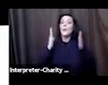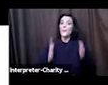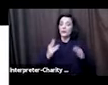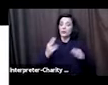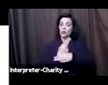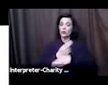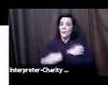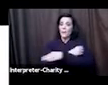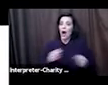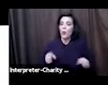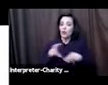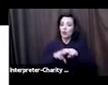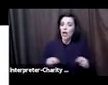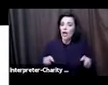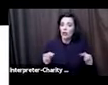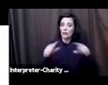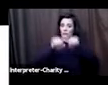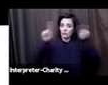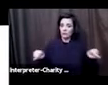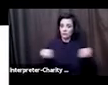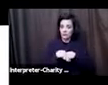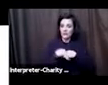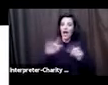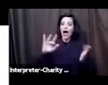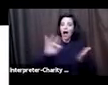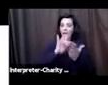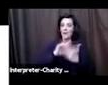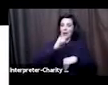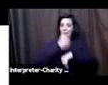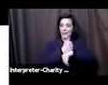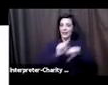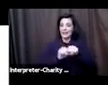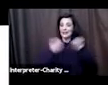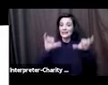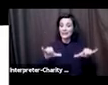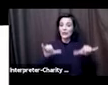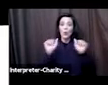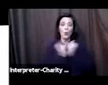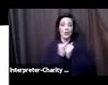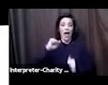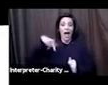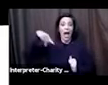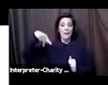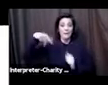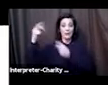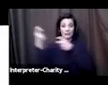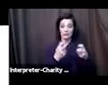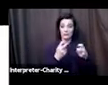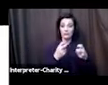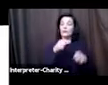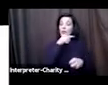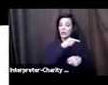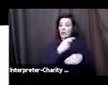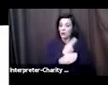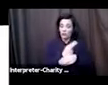he's using or trialing out a iPad-based system with an app. And in his particular case, he navigates his